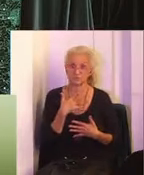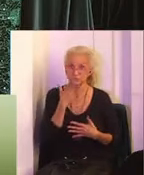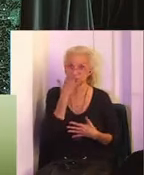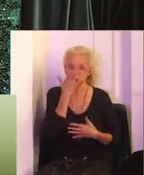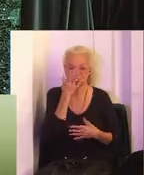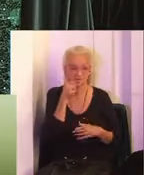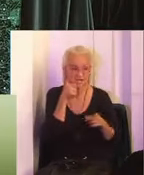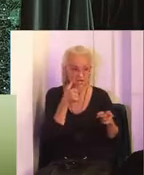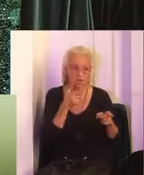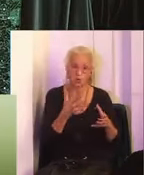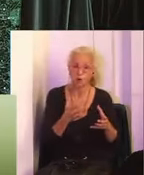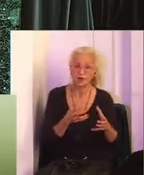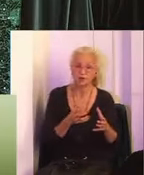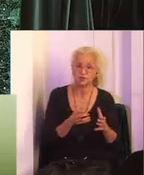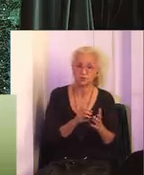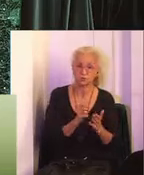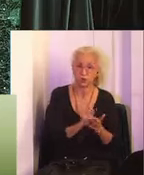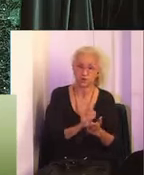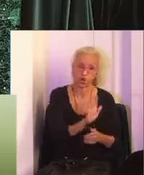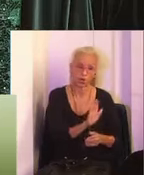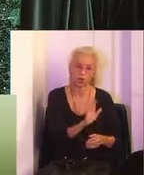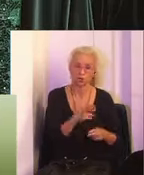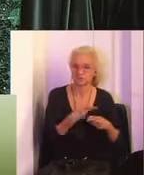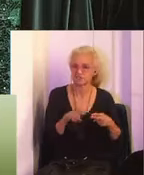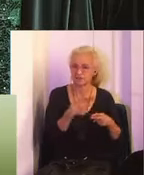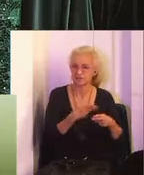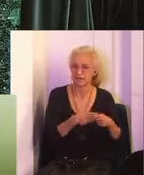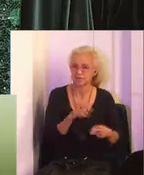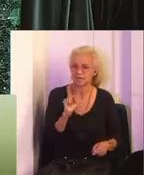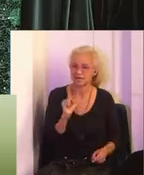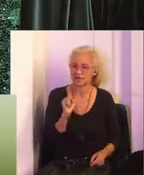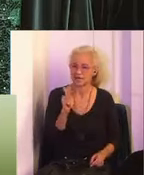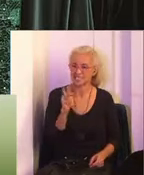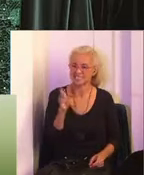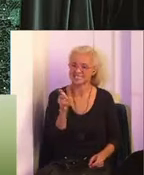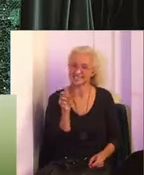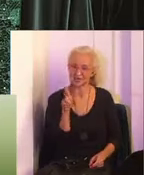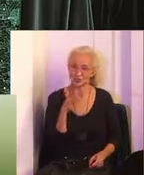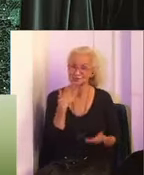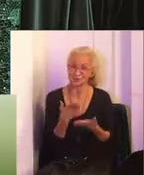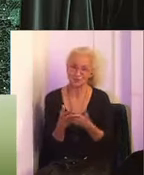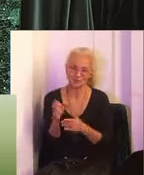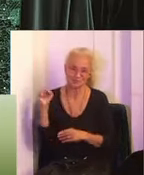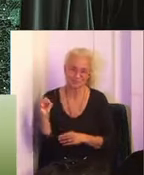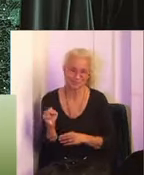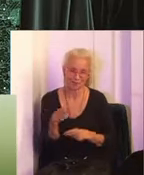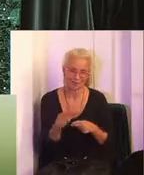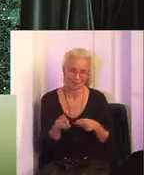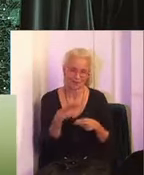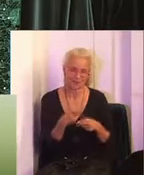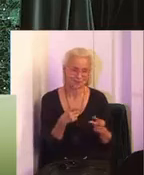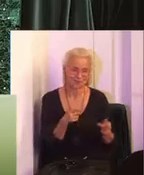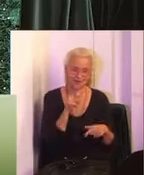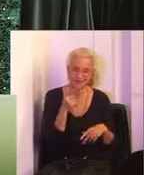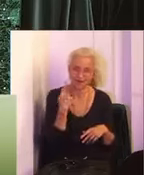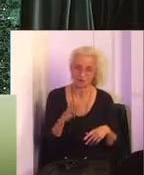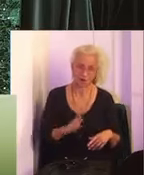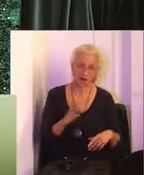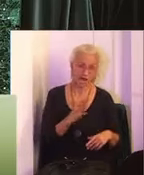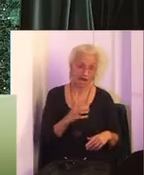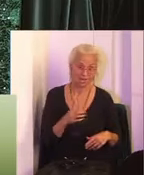She wanted to write Skeeter is her nickname, good Southern nickname. Not so much for high